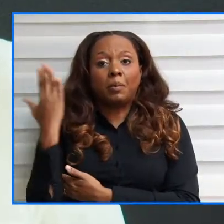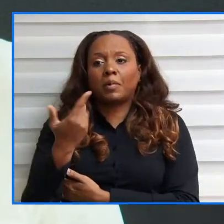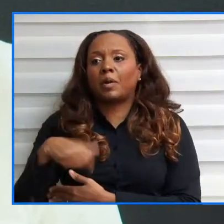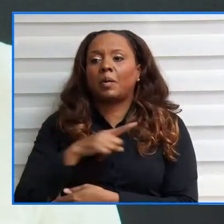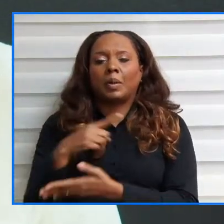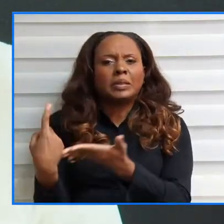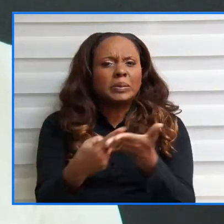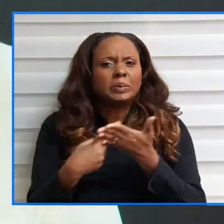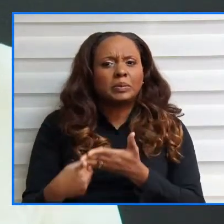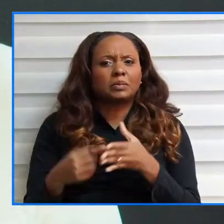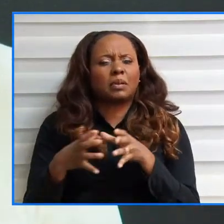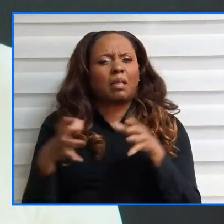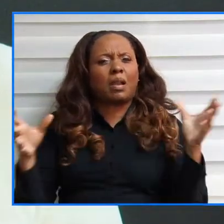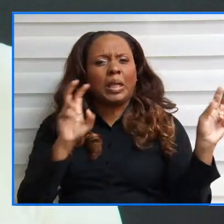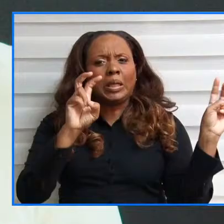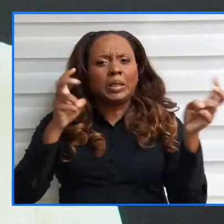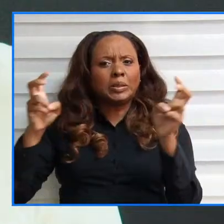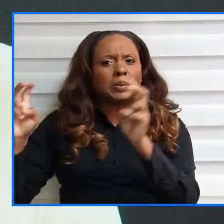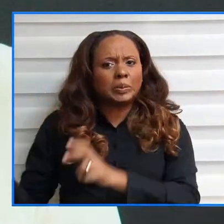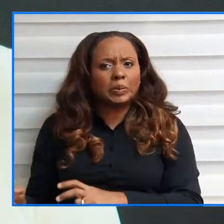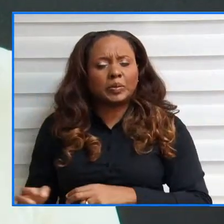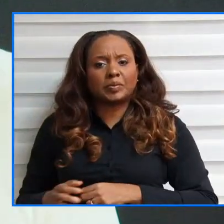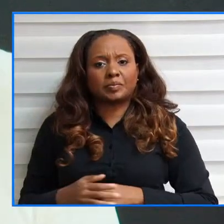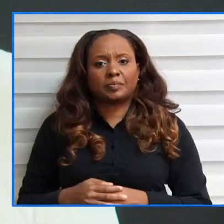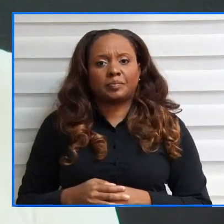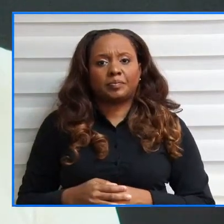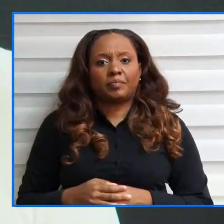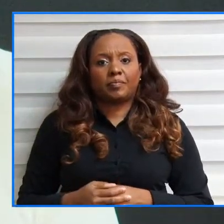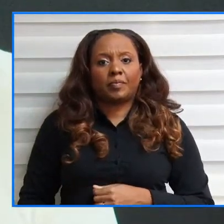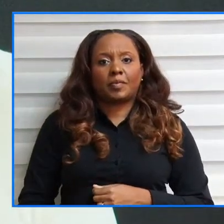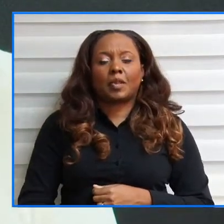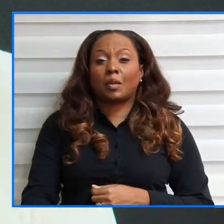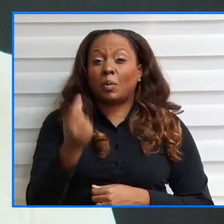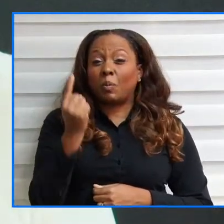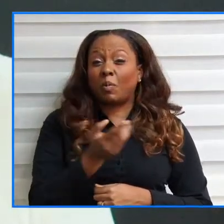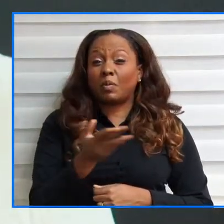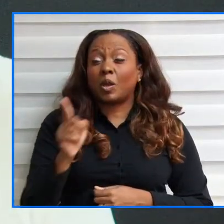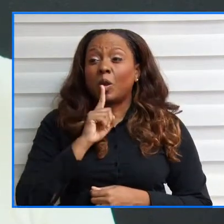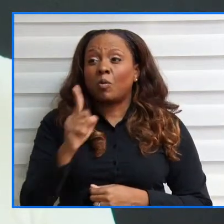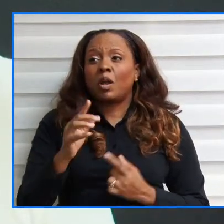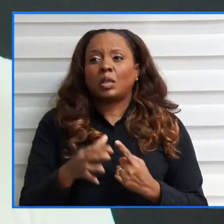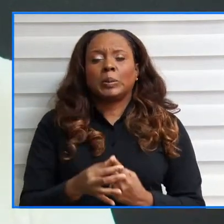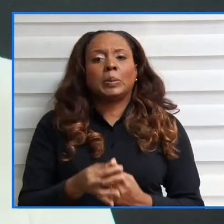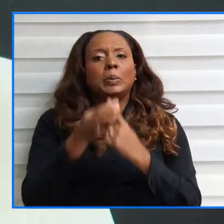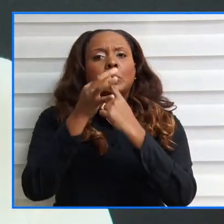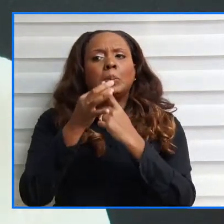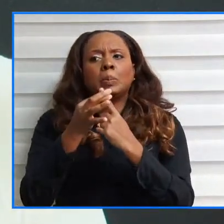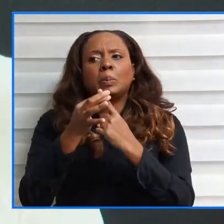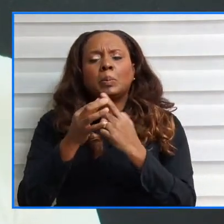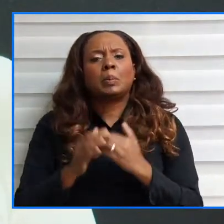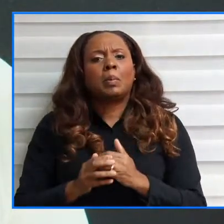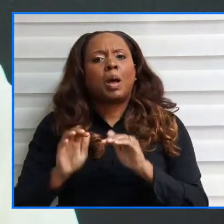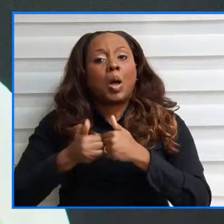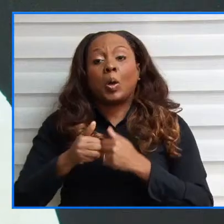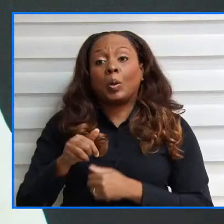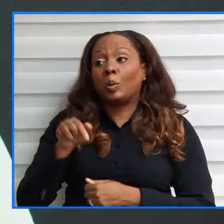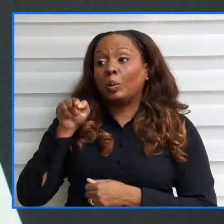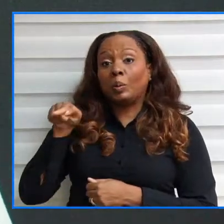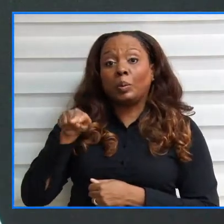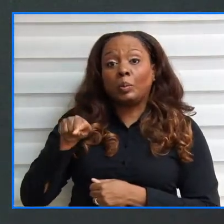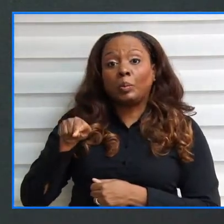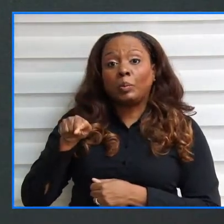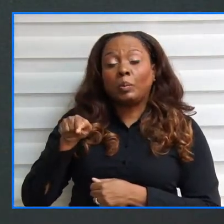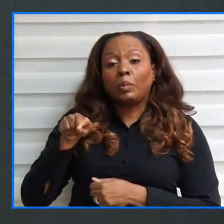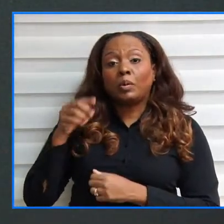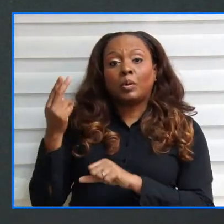of issues, but one of the things that stood out was your ability to use robots during the pandemic at